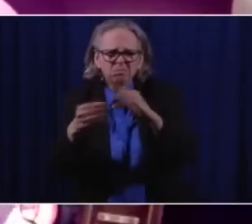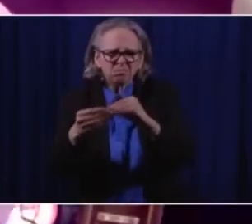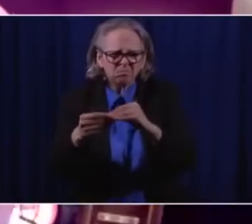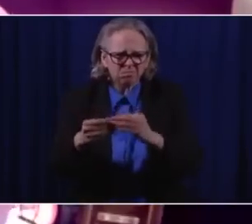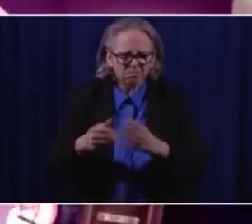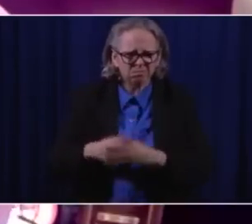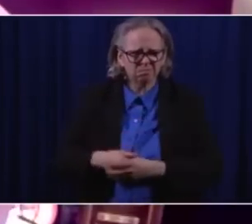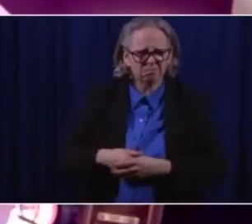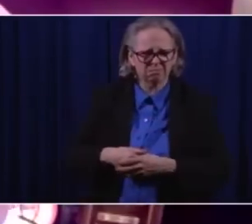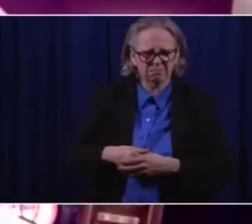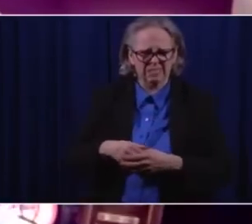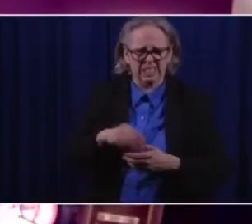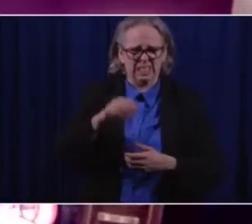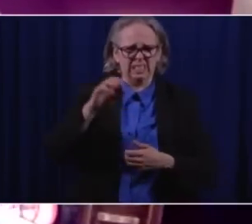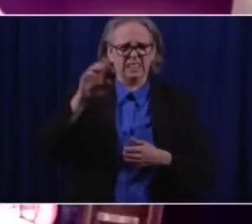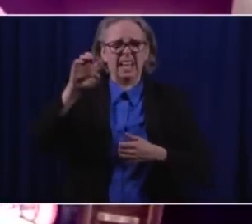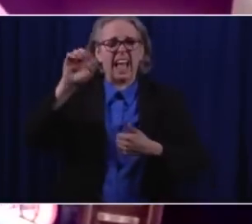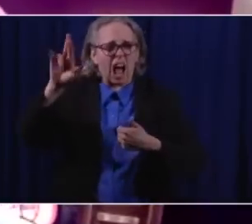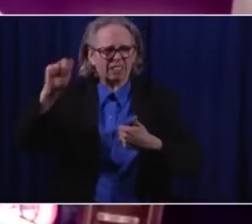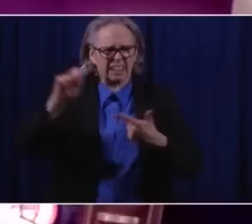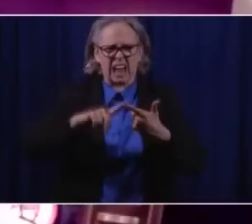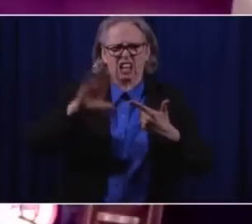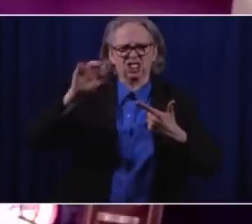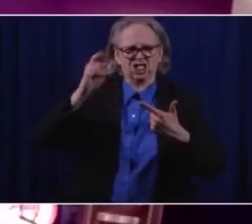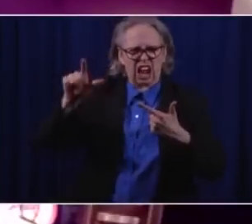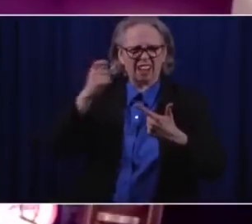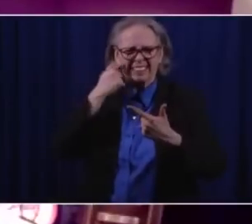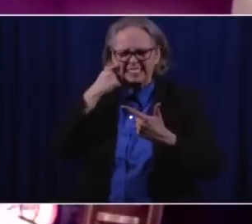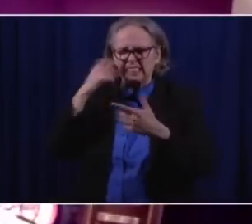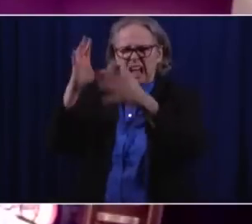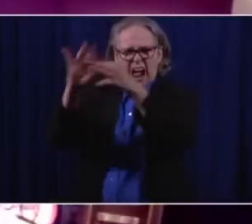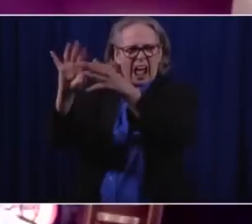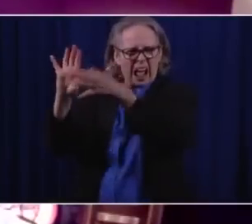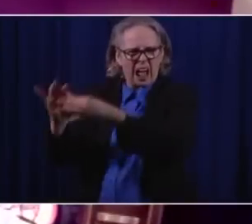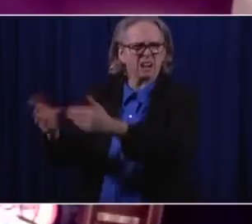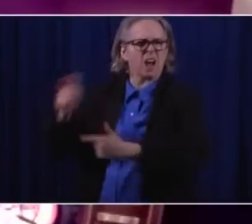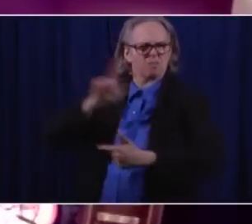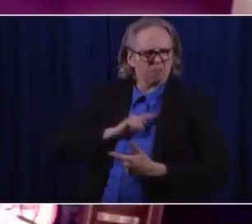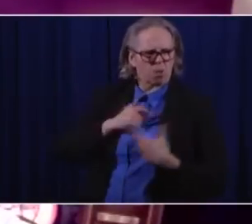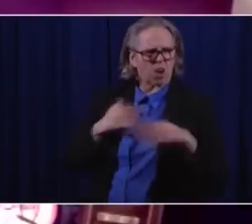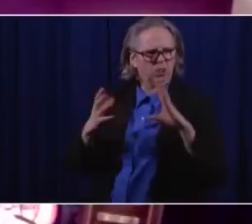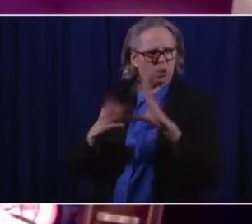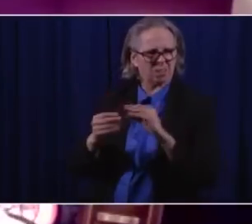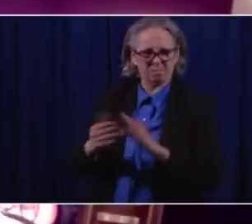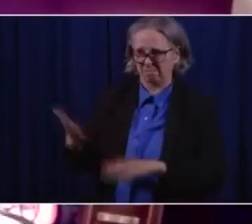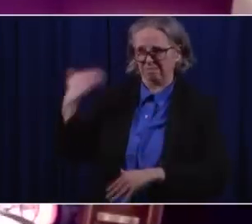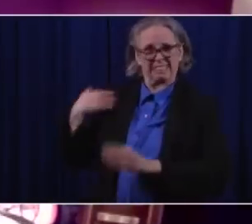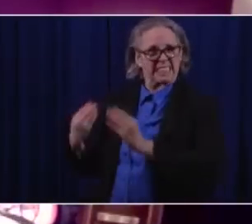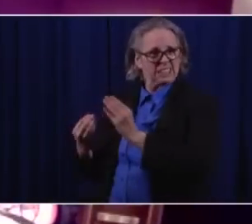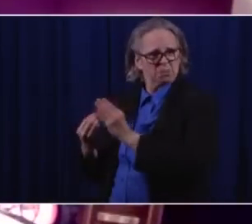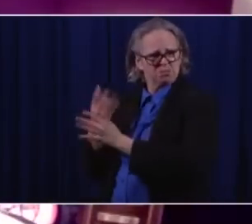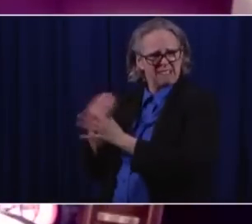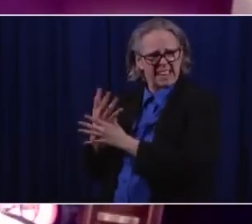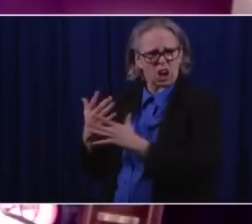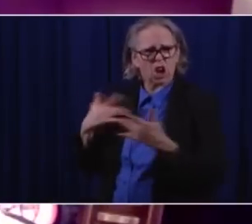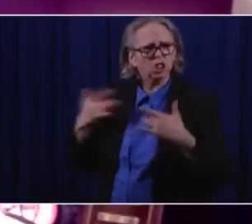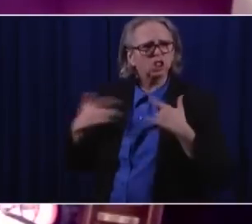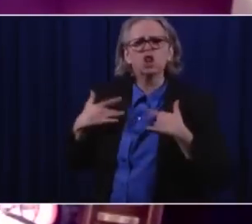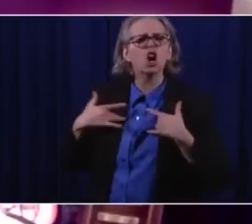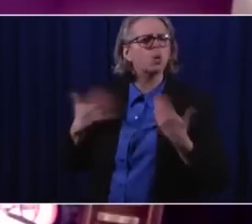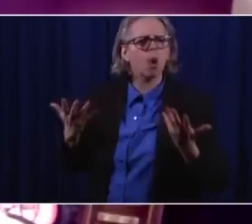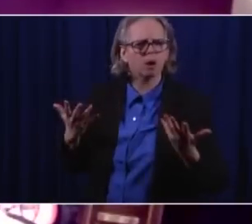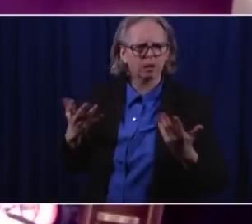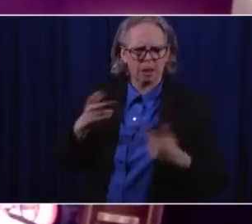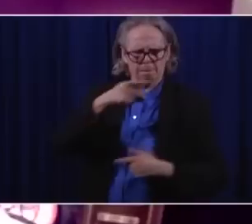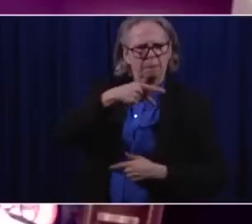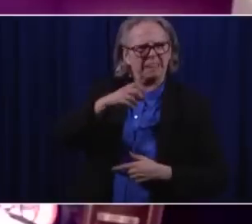and Cheryl spoke to this perfectly. But earlier in the experience, we were worried about PPE and supplies. That's not